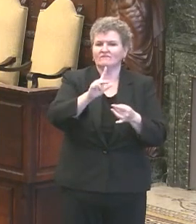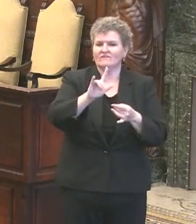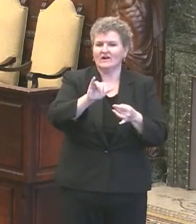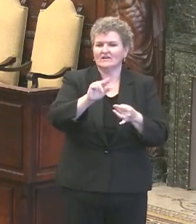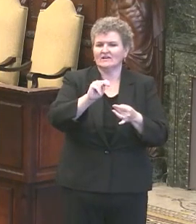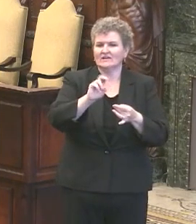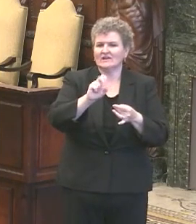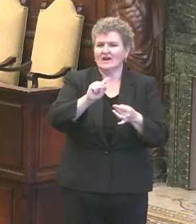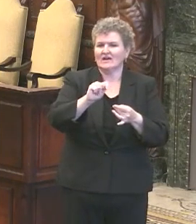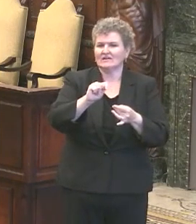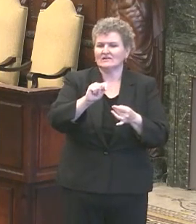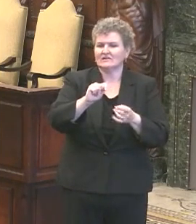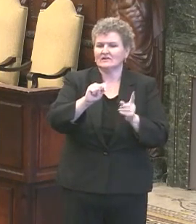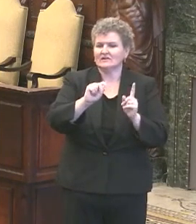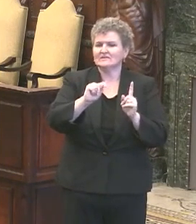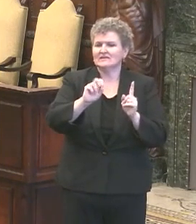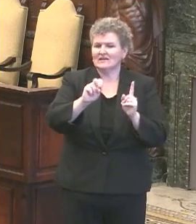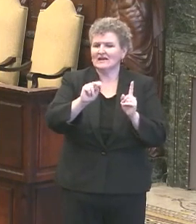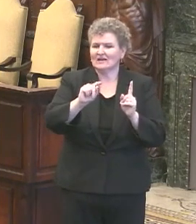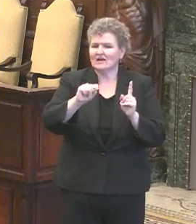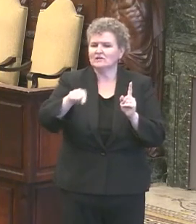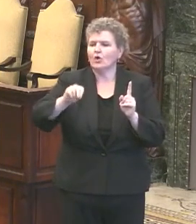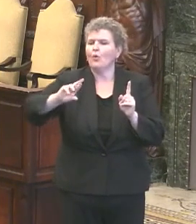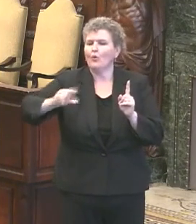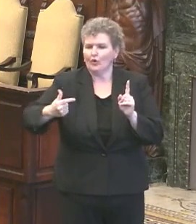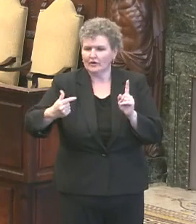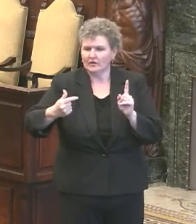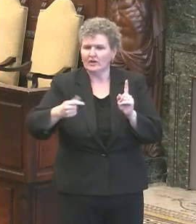phillytenant.org website, and that